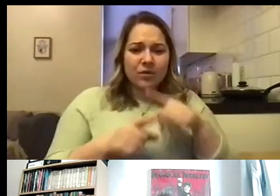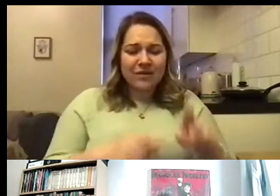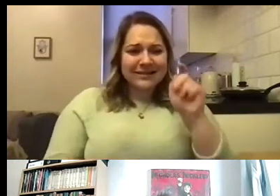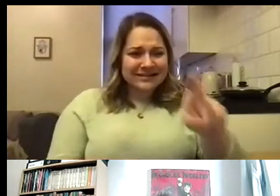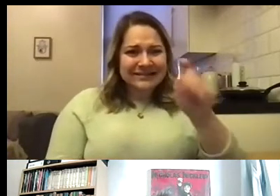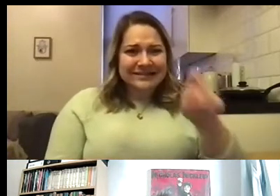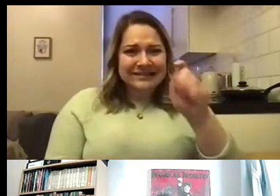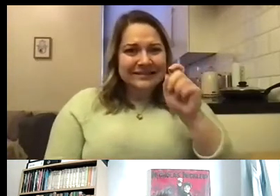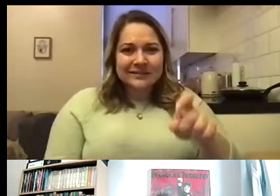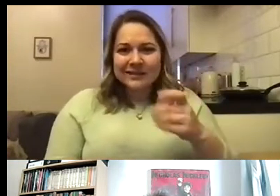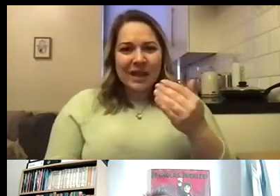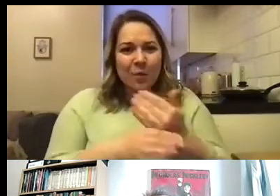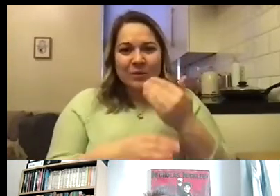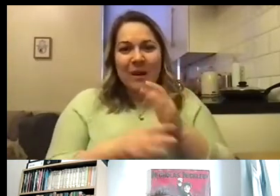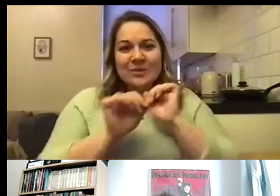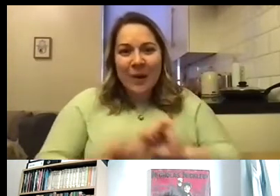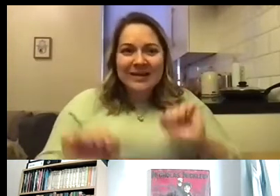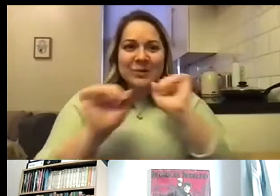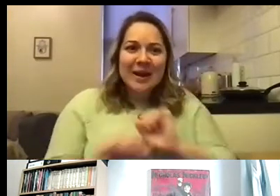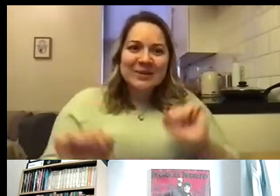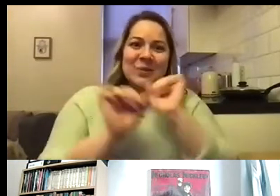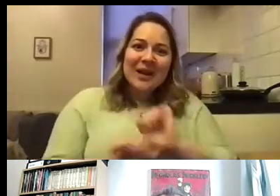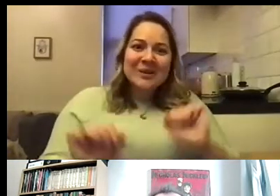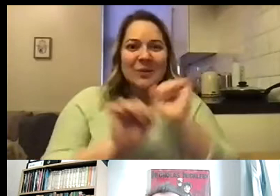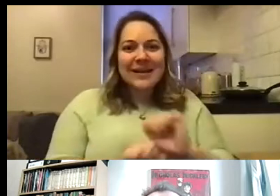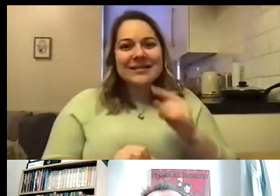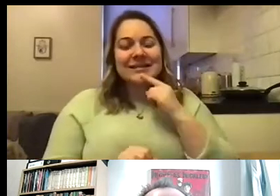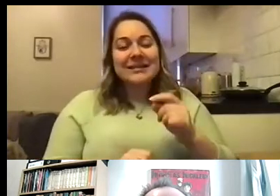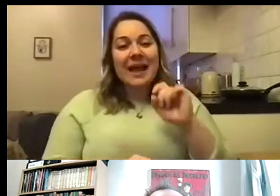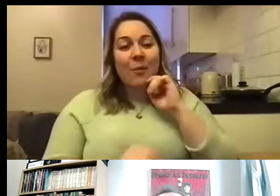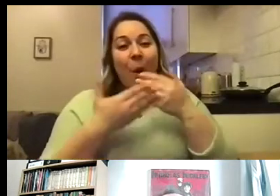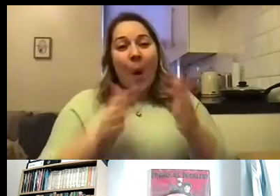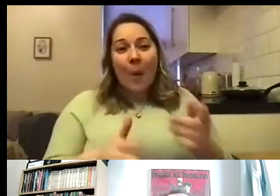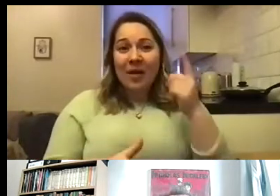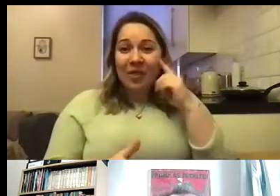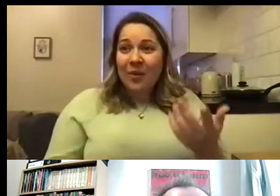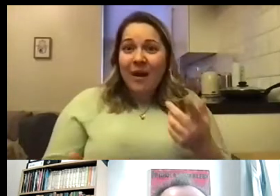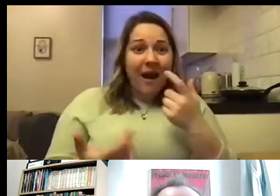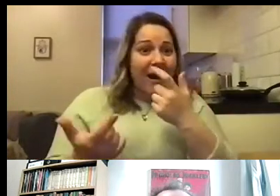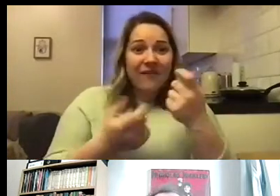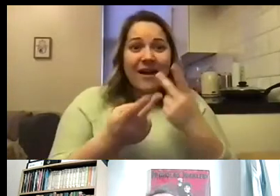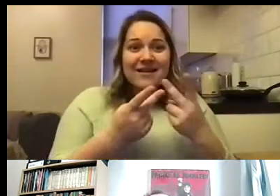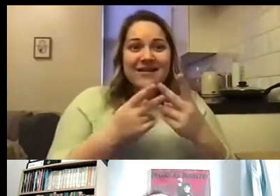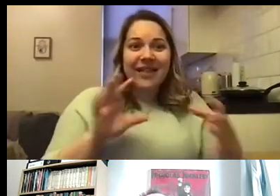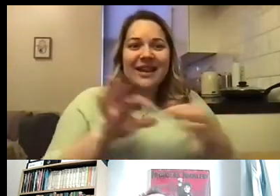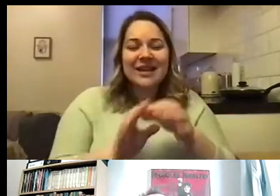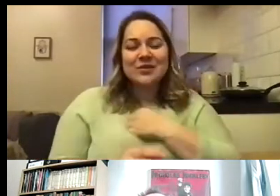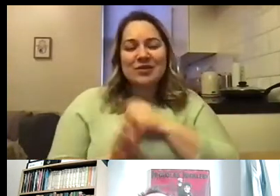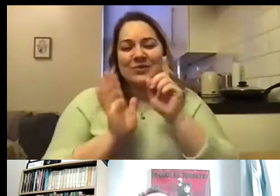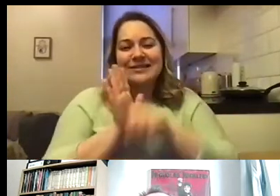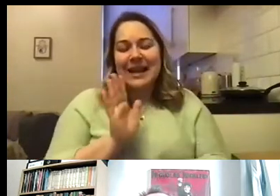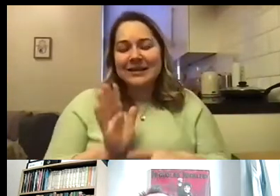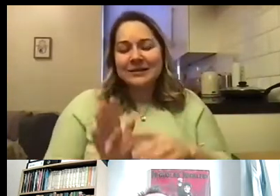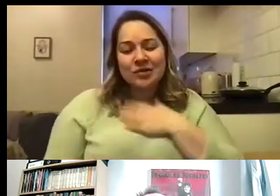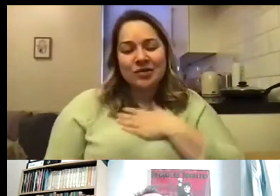and re-clicking and re-clicking. And it kept saying, the host will let you in. I was thinking, well, I couldn't find another link, so I apologize. Oh, gosh, I'm so